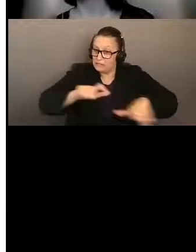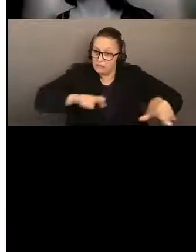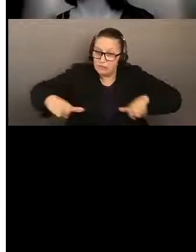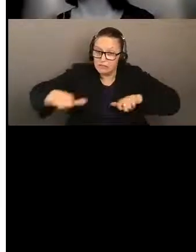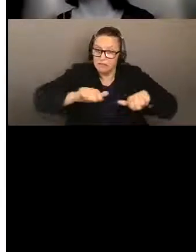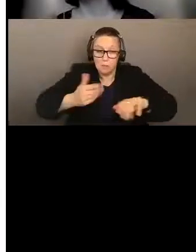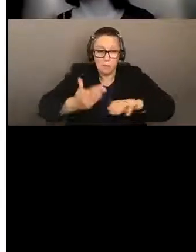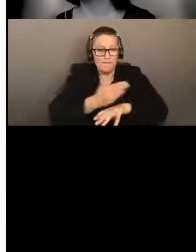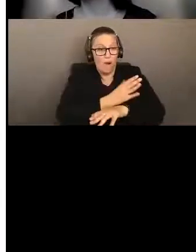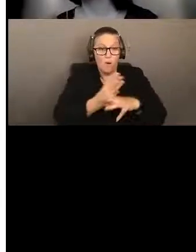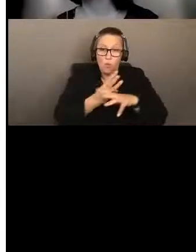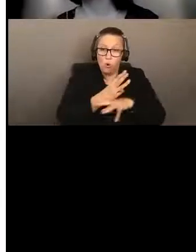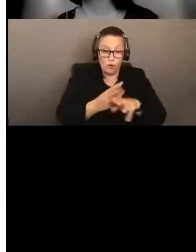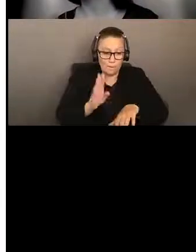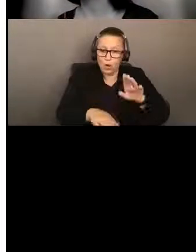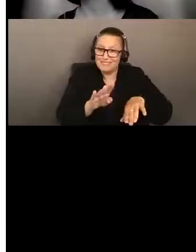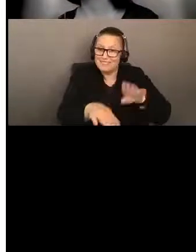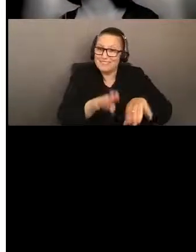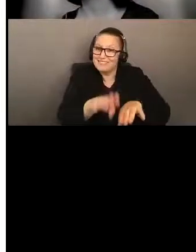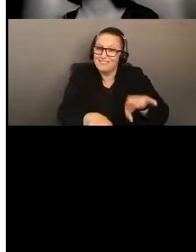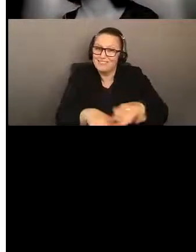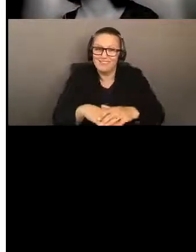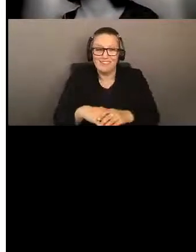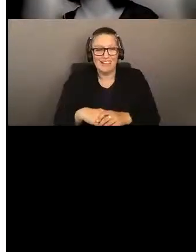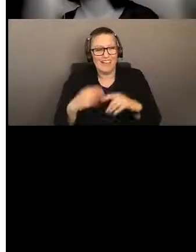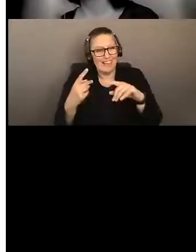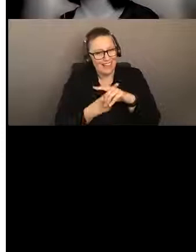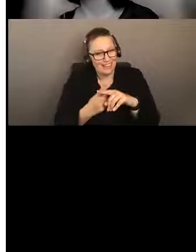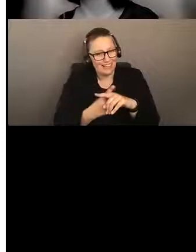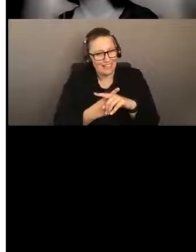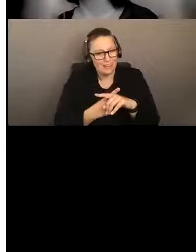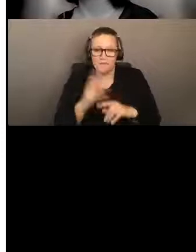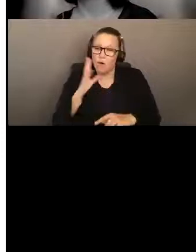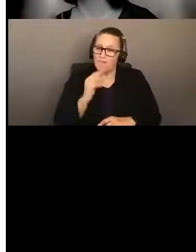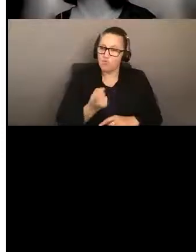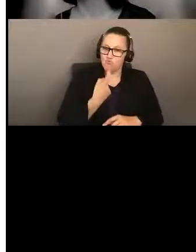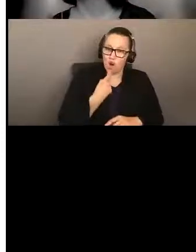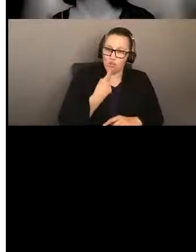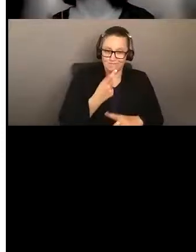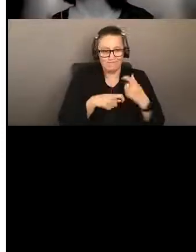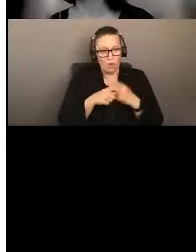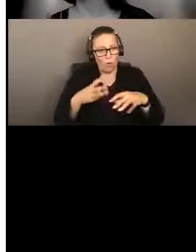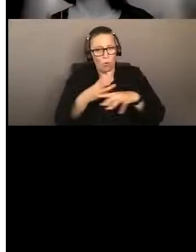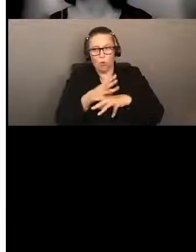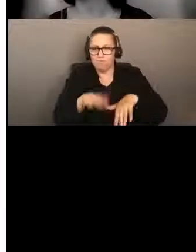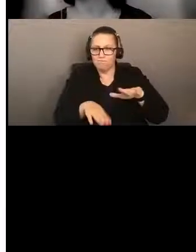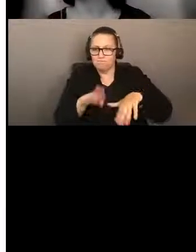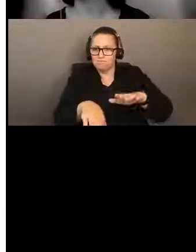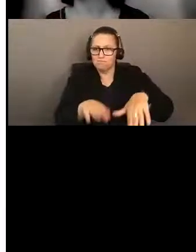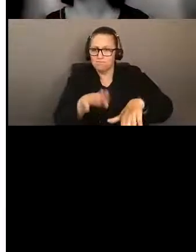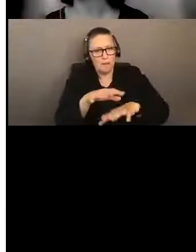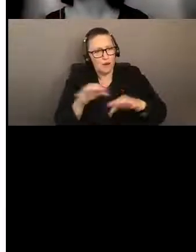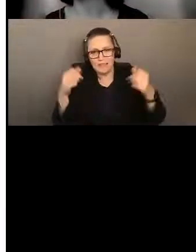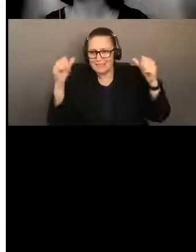England and America in the 1840s as an alternative to stone cobbles, but had not been successful, probably because of the cold temperatures and